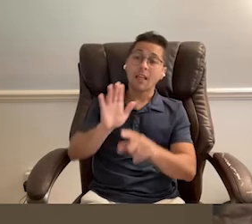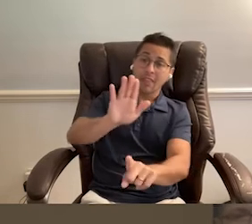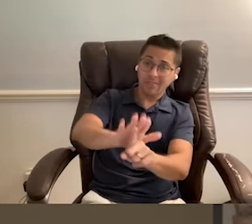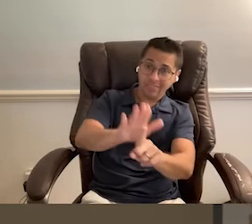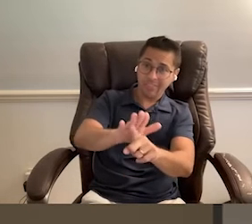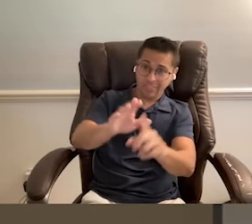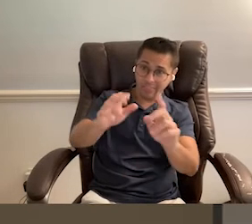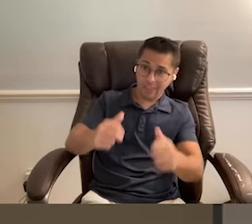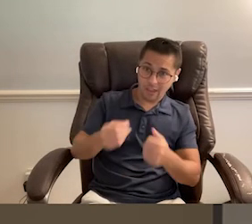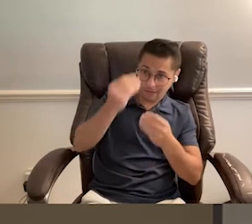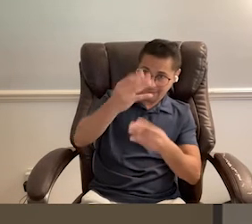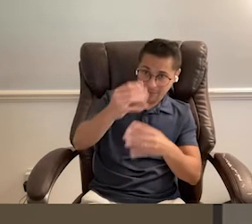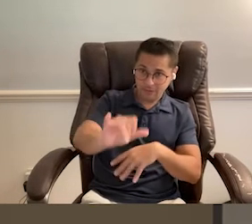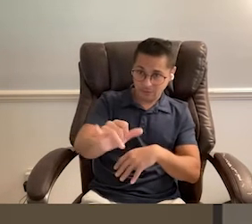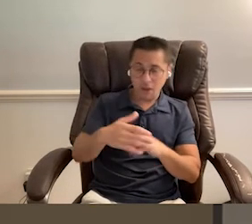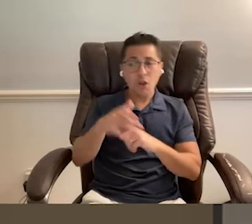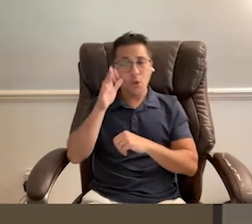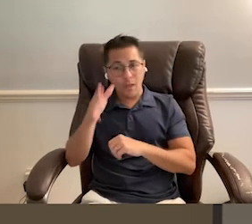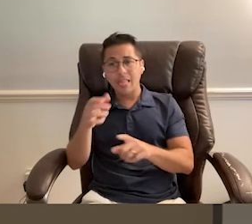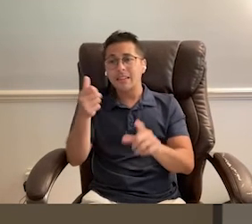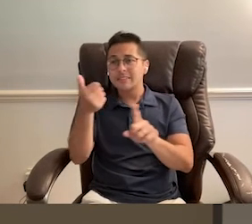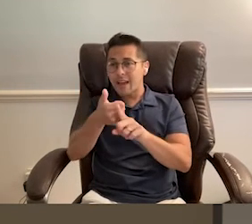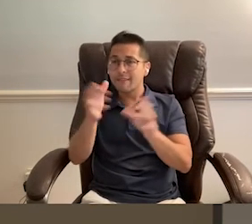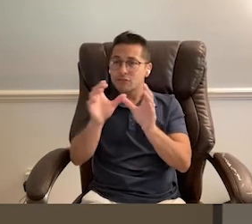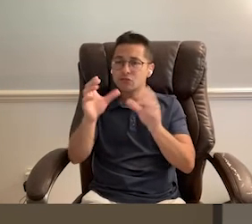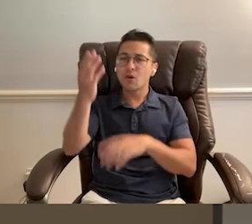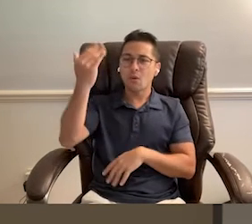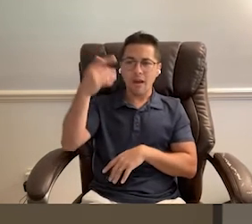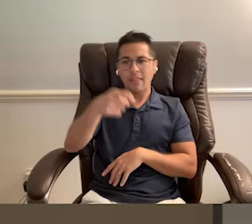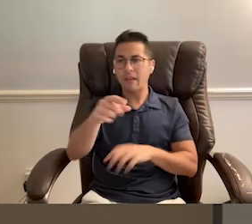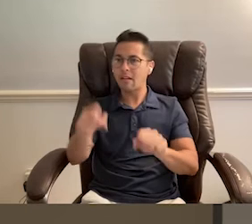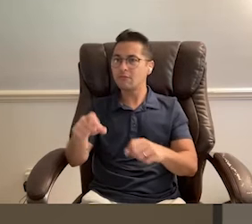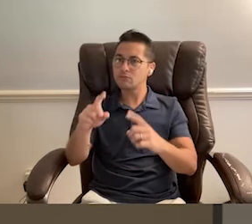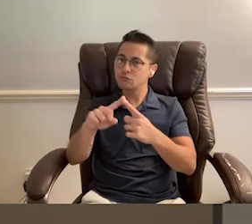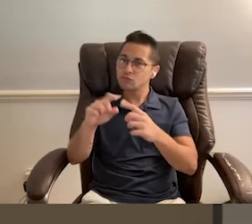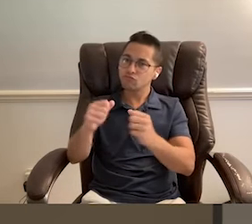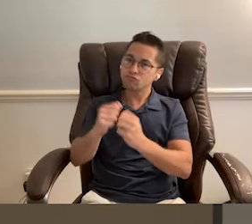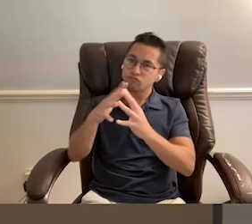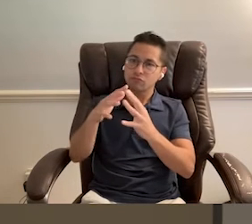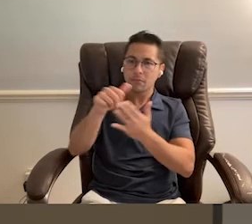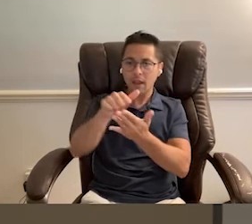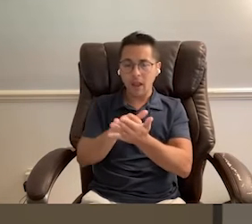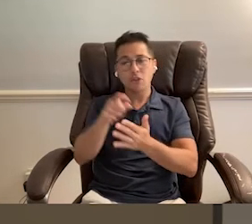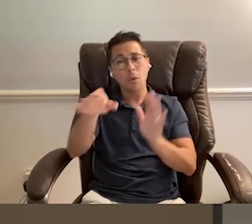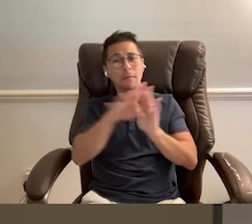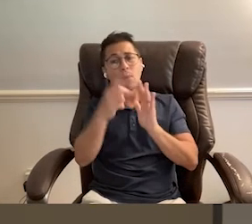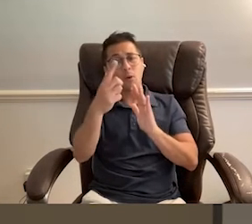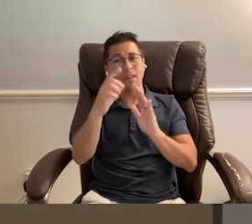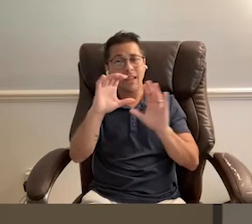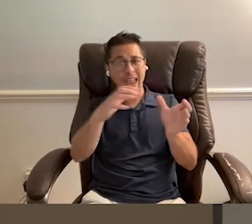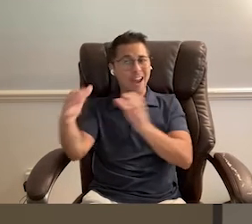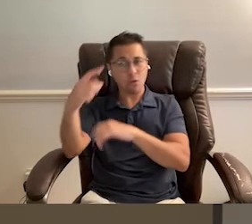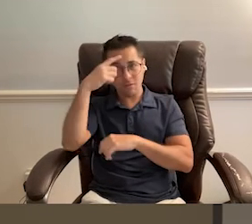You're going to self-certify why they're eligible to open an account, so you're going to select one of those categories for the disability, select